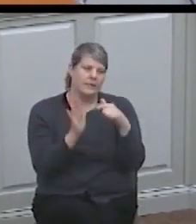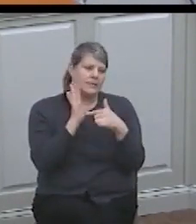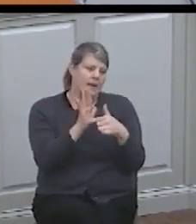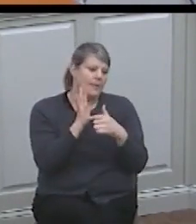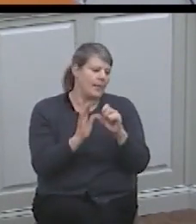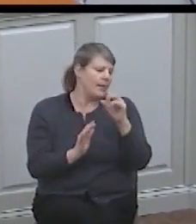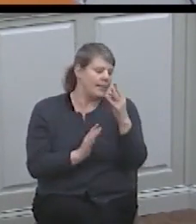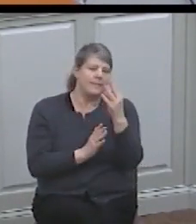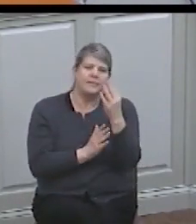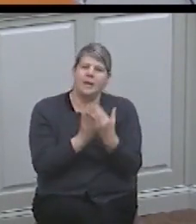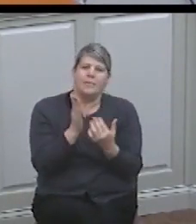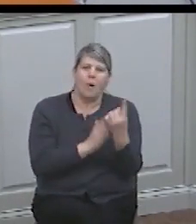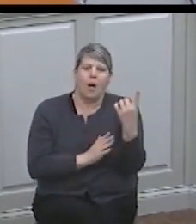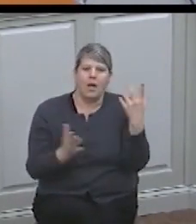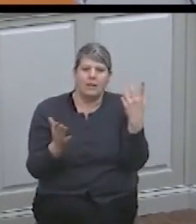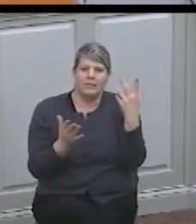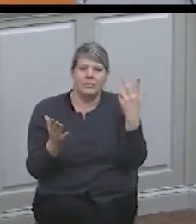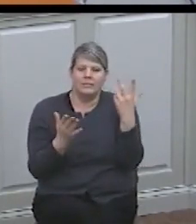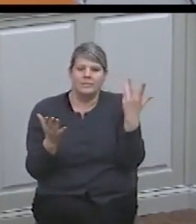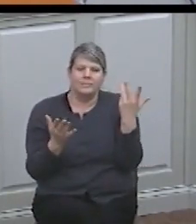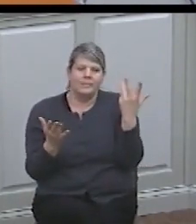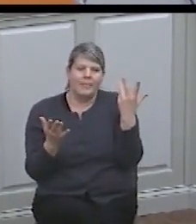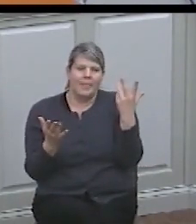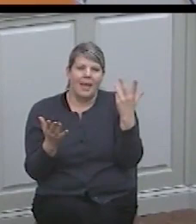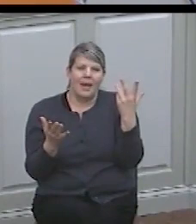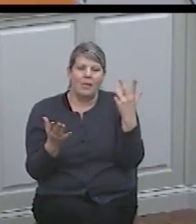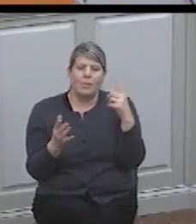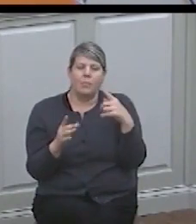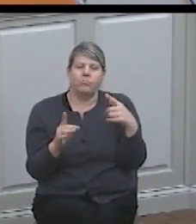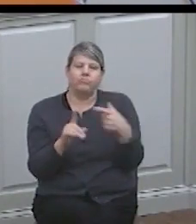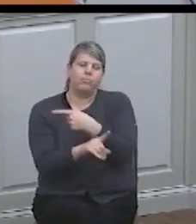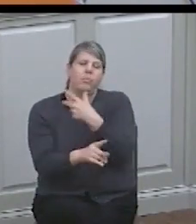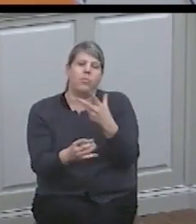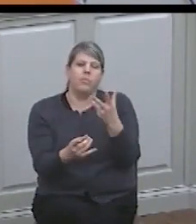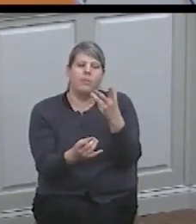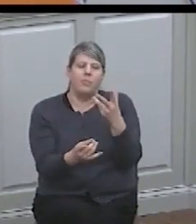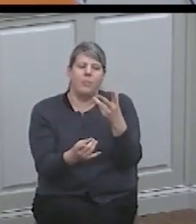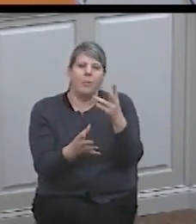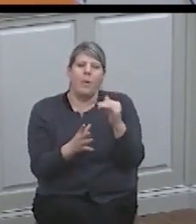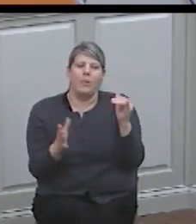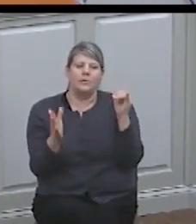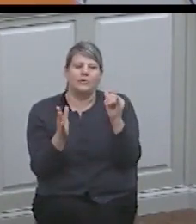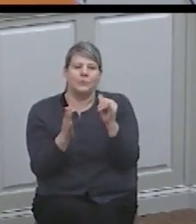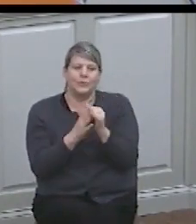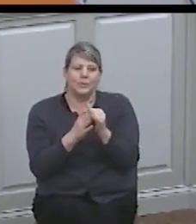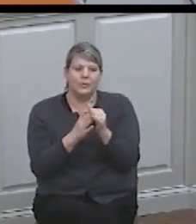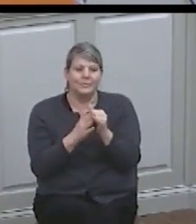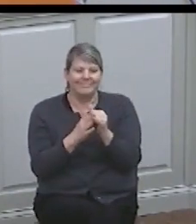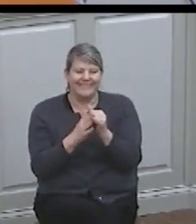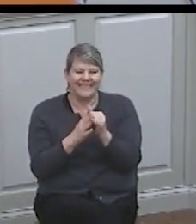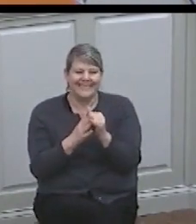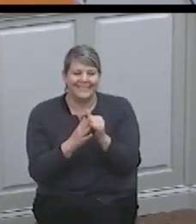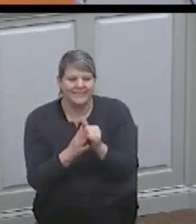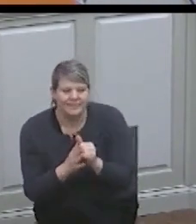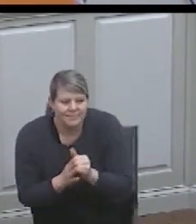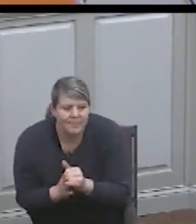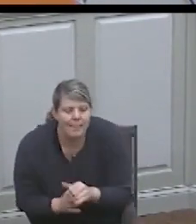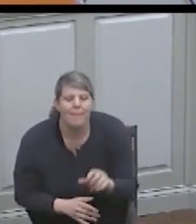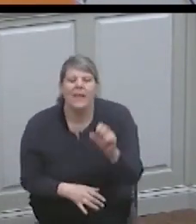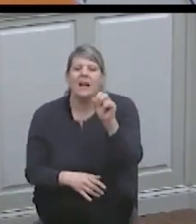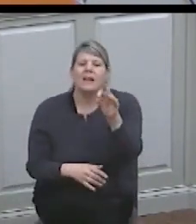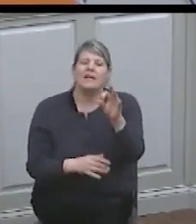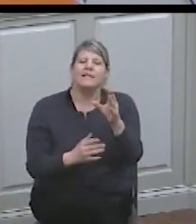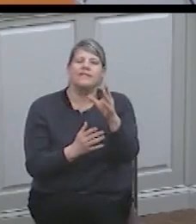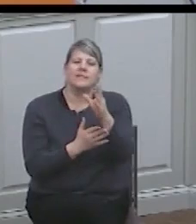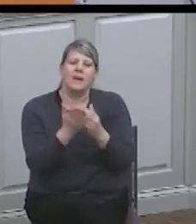hair to dog leg or, you know, what's that, dog bird, whatever that saying is,